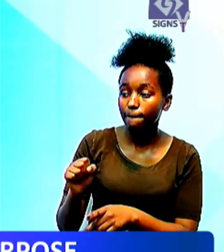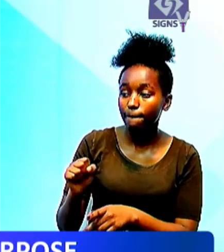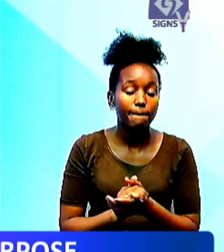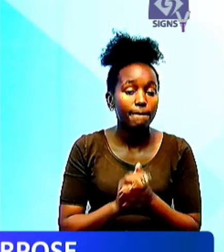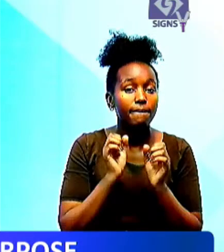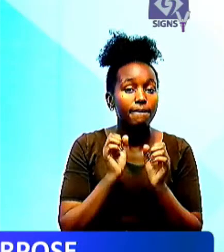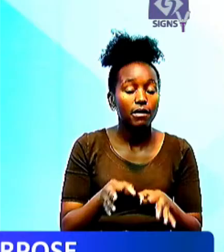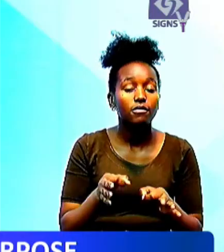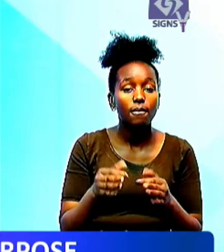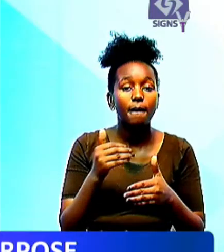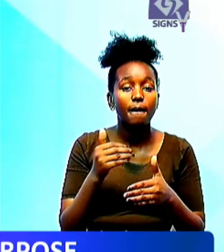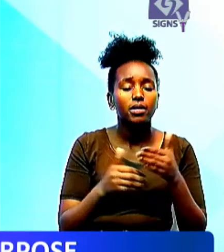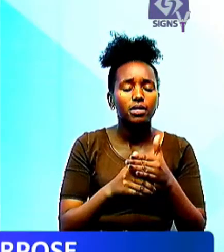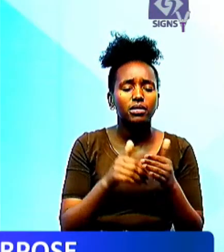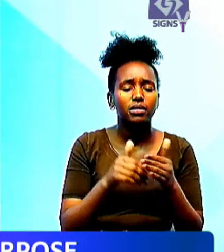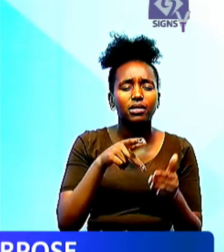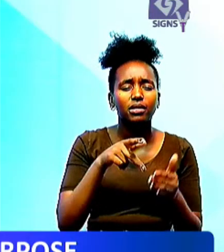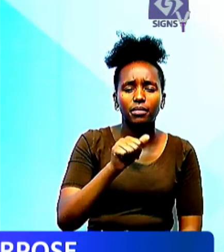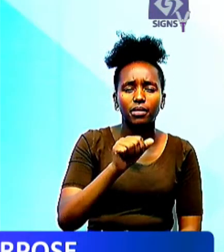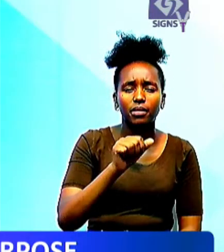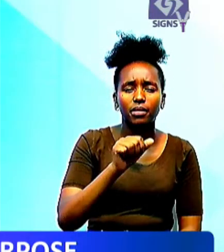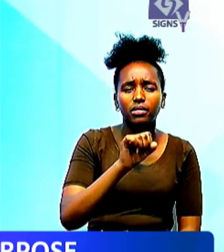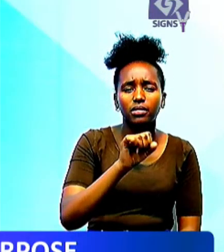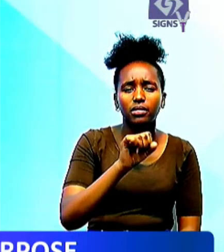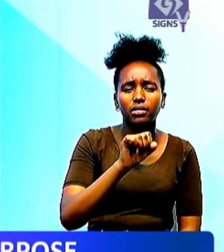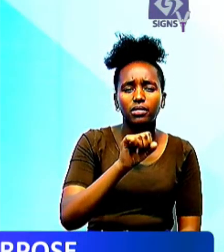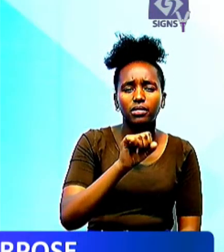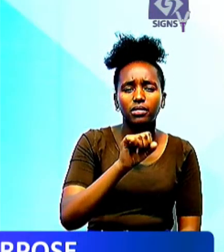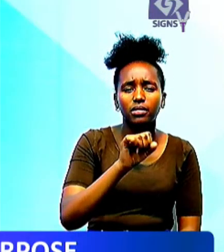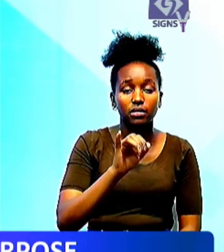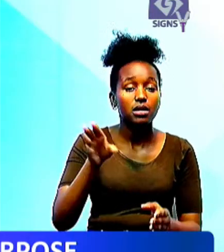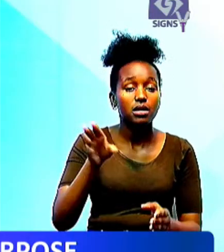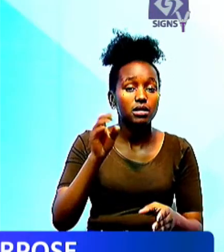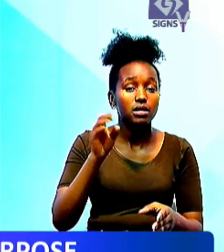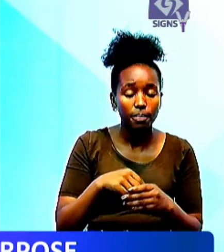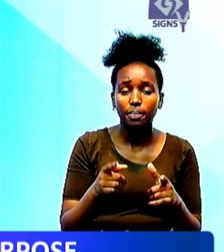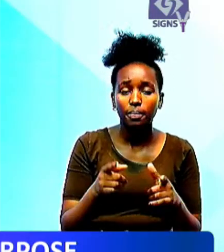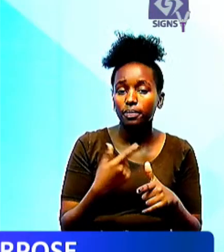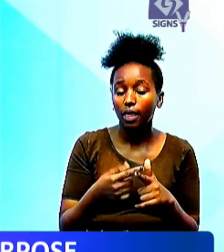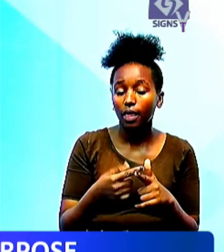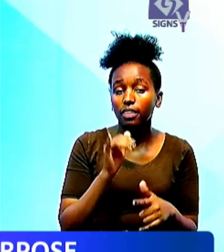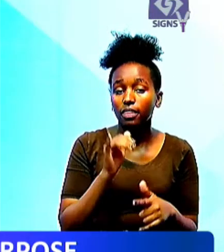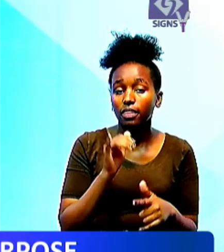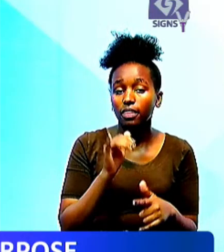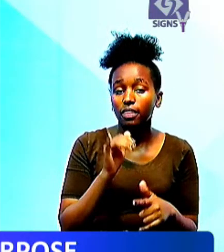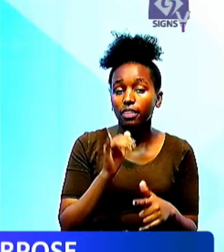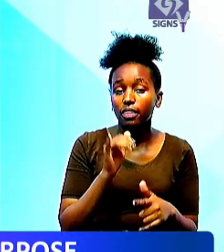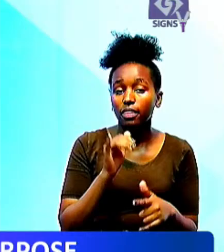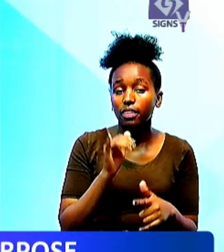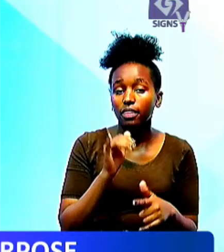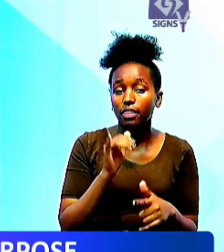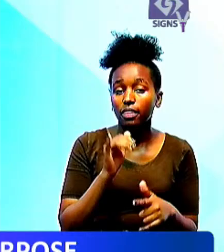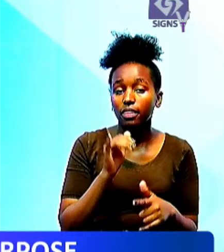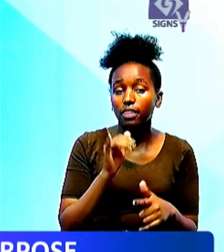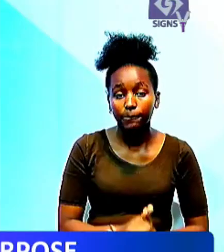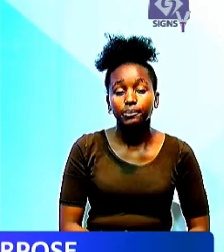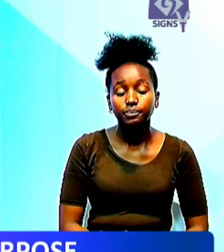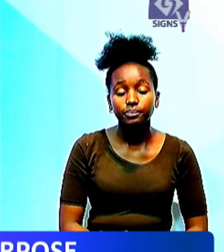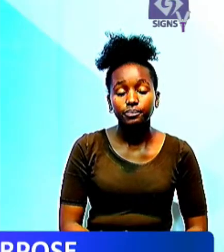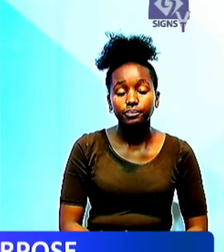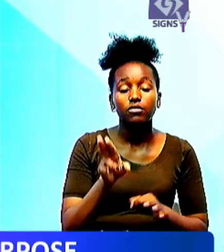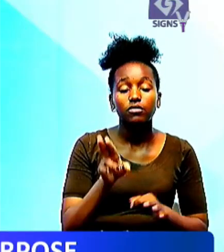income. You know how much you use in a month. If you spend 100,000, if you spend 50,000, if you spend 200,000, build